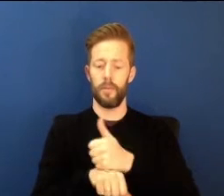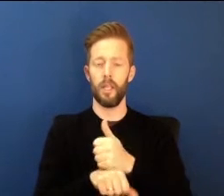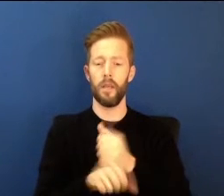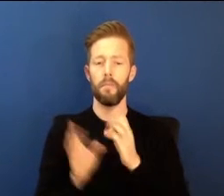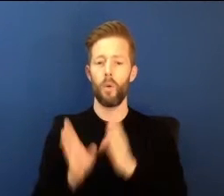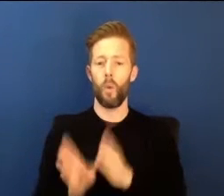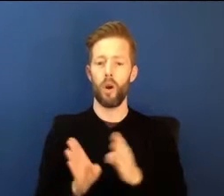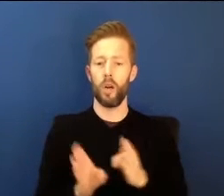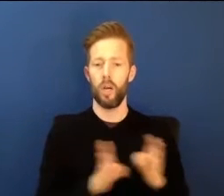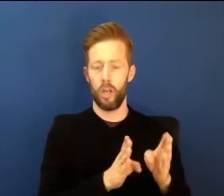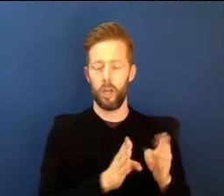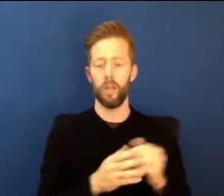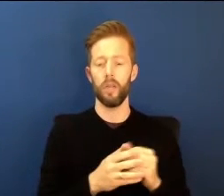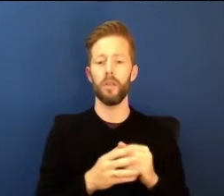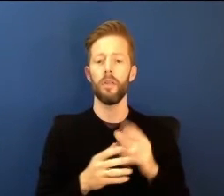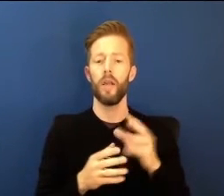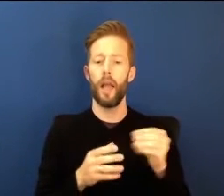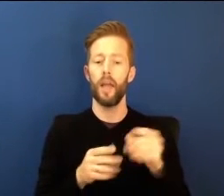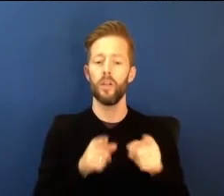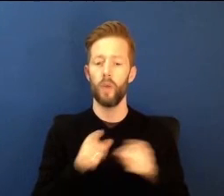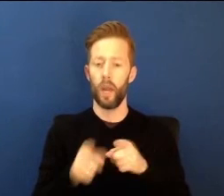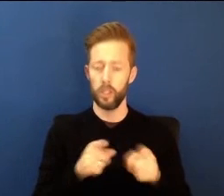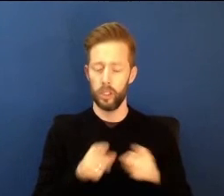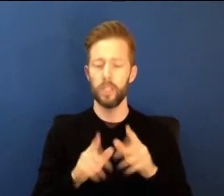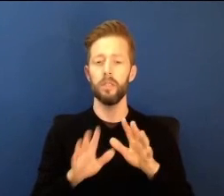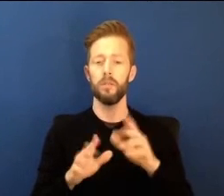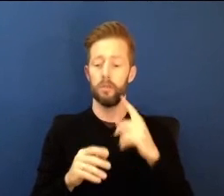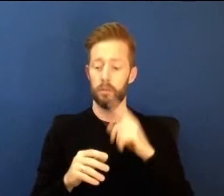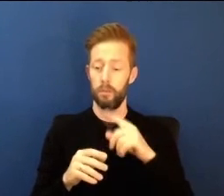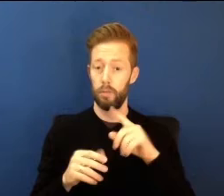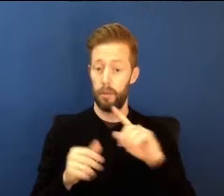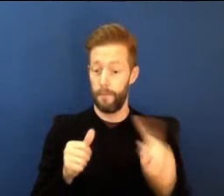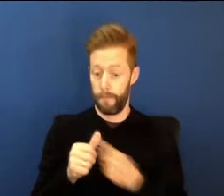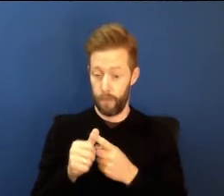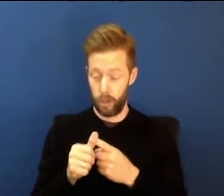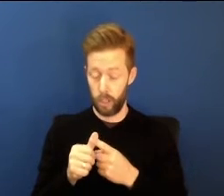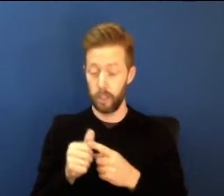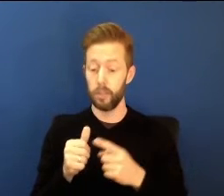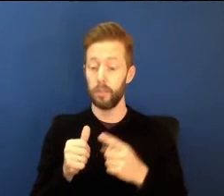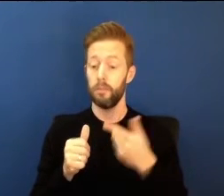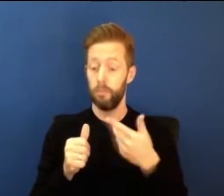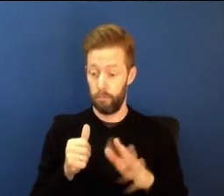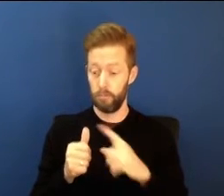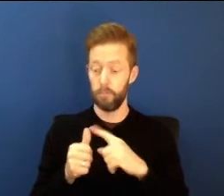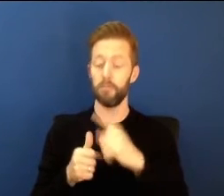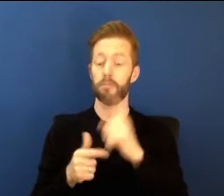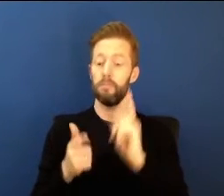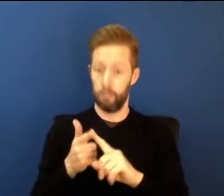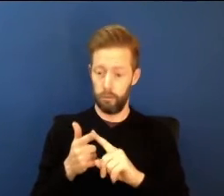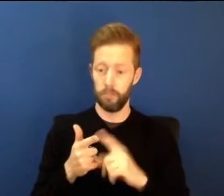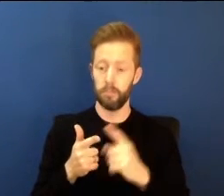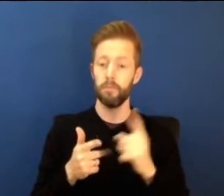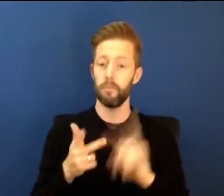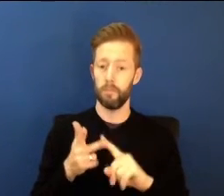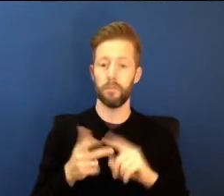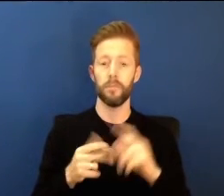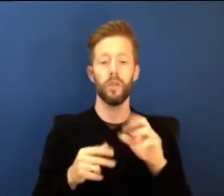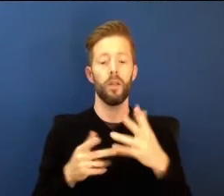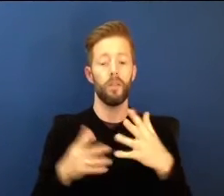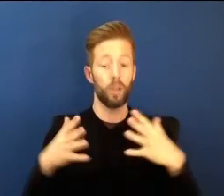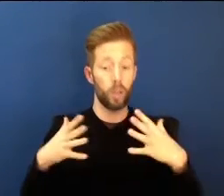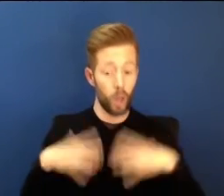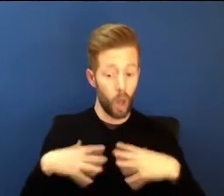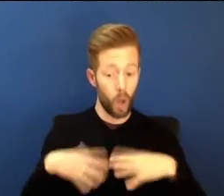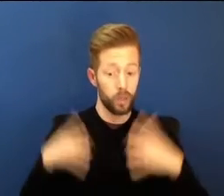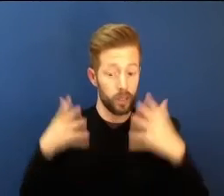setting up order for him, setting up directions like, well, let's do this first and then we'll do this activity, or then